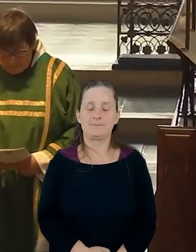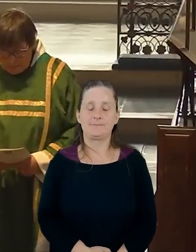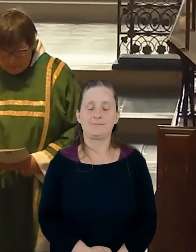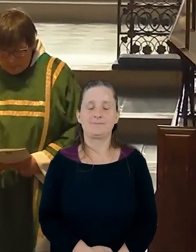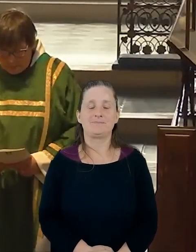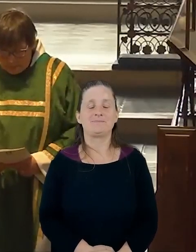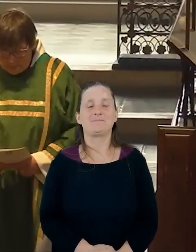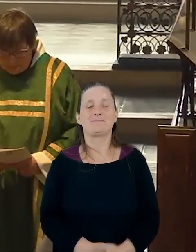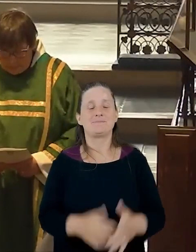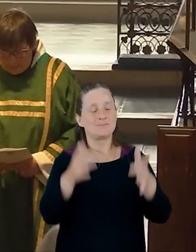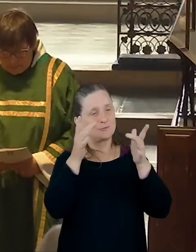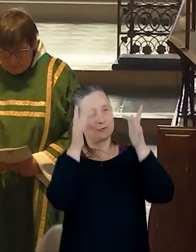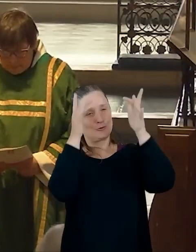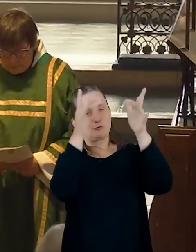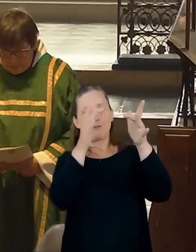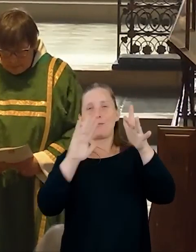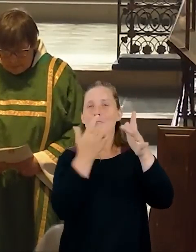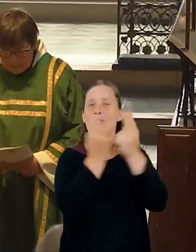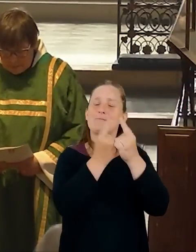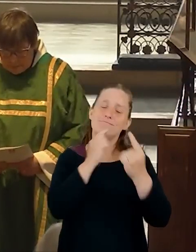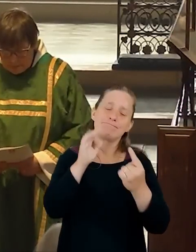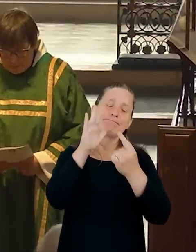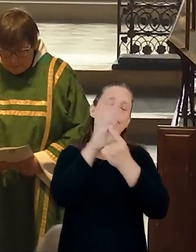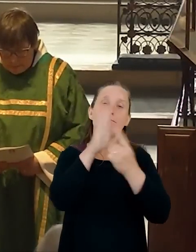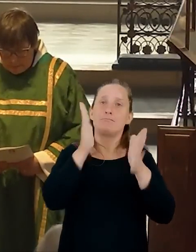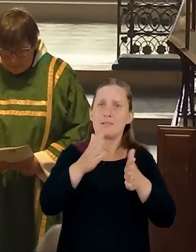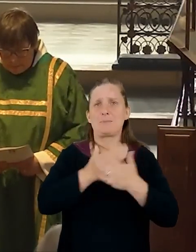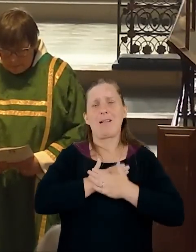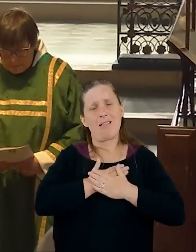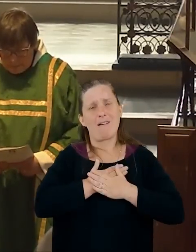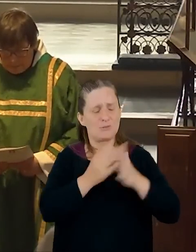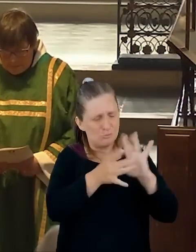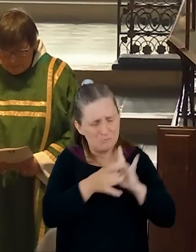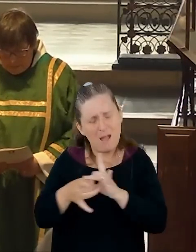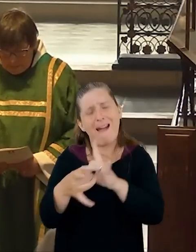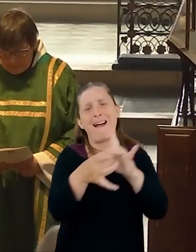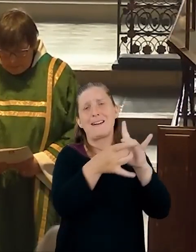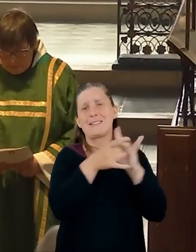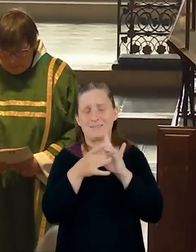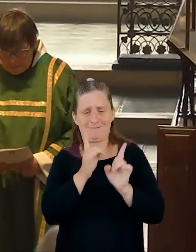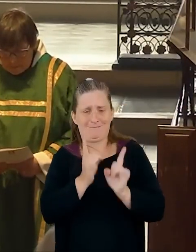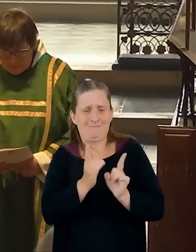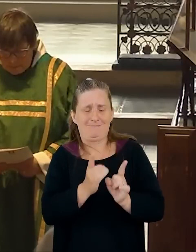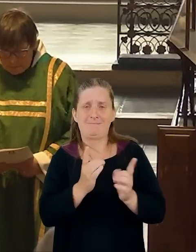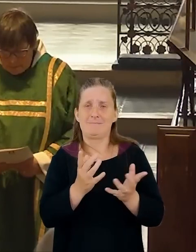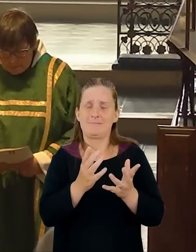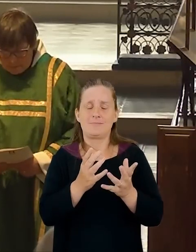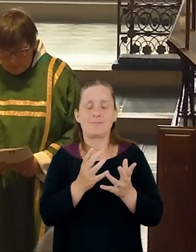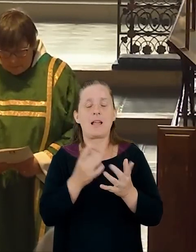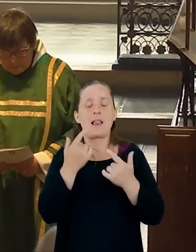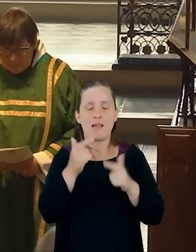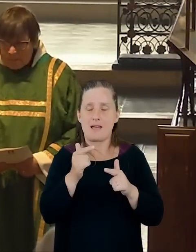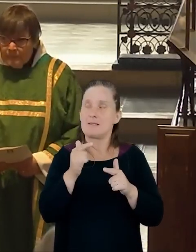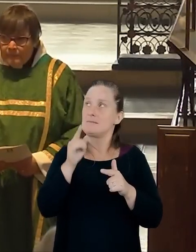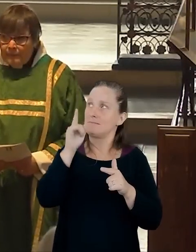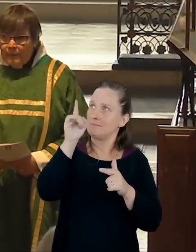To crown all things, there must be love, to bind all together and complete the whole.